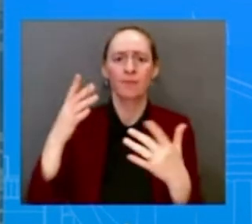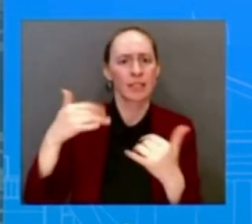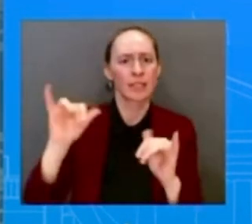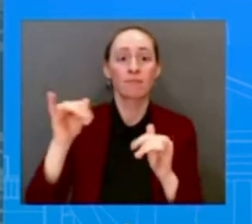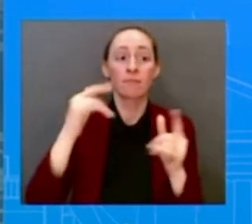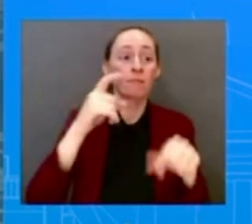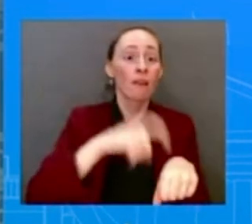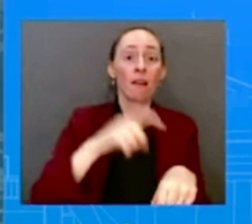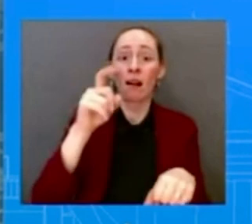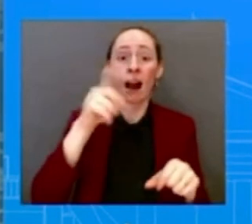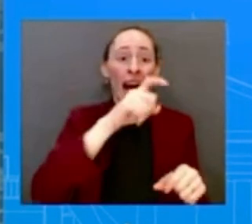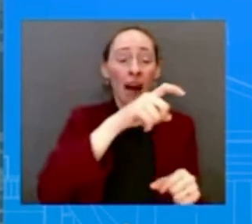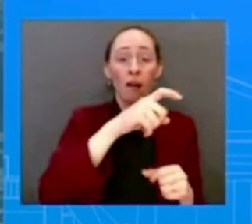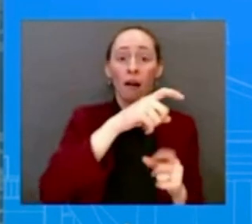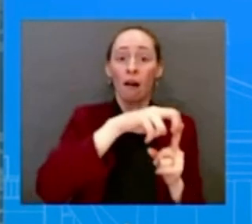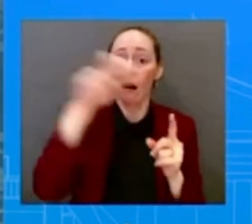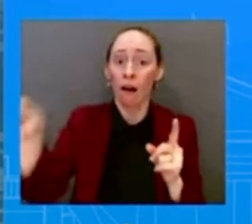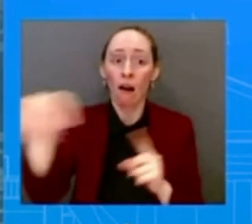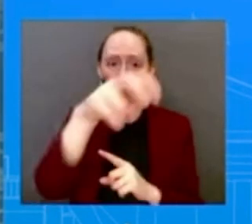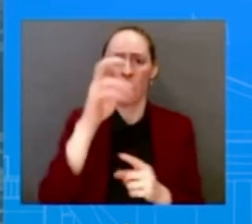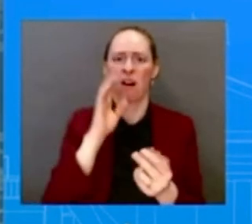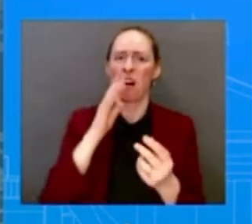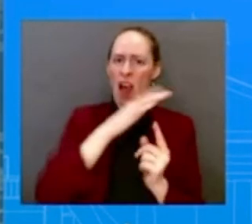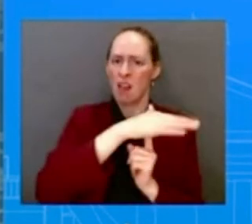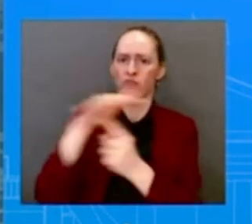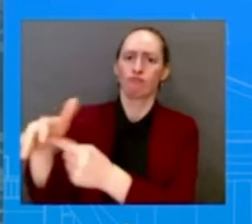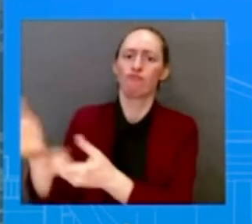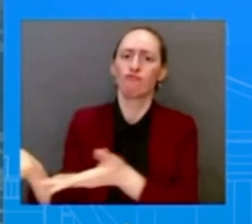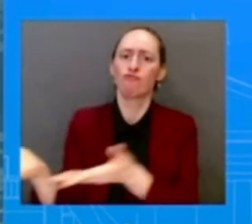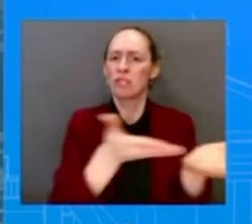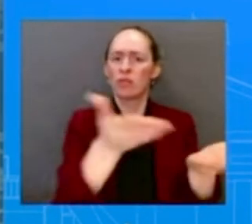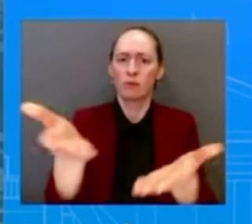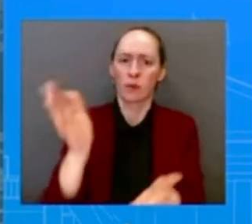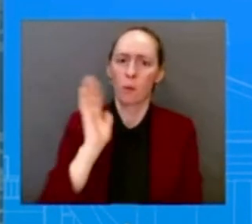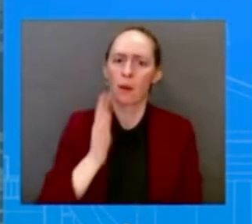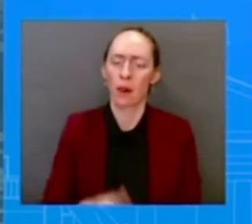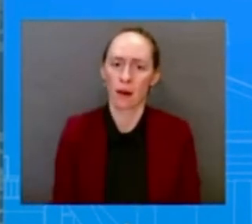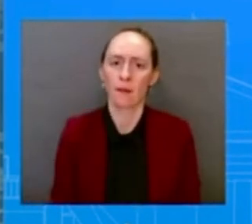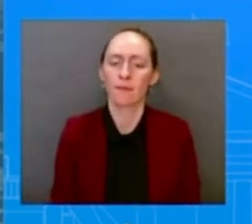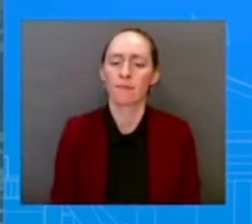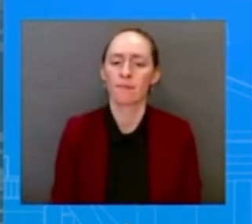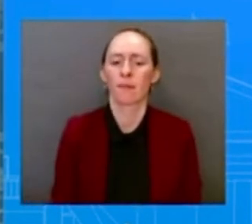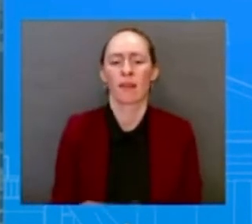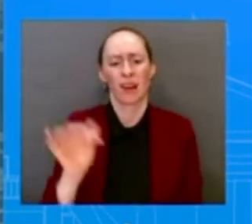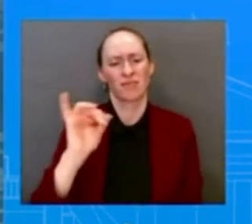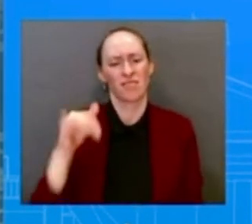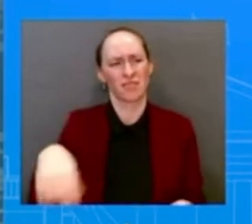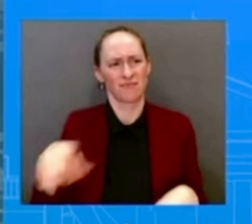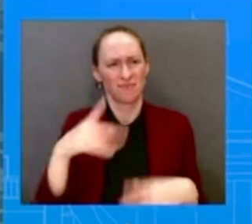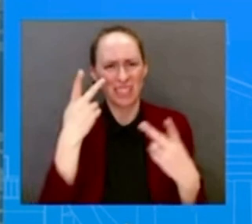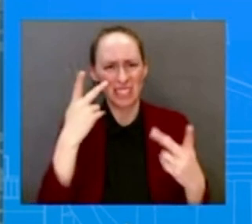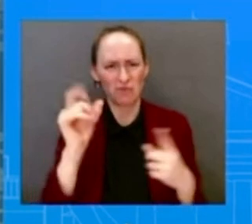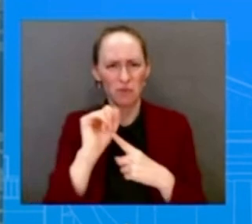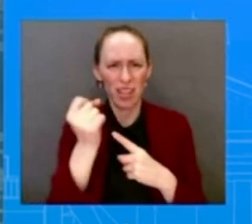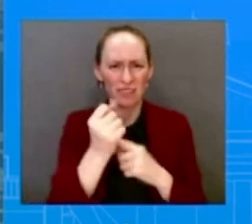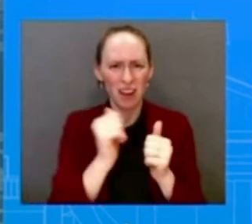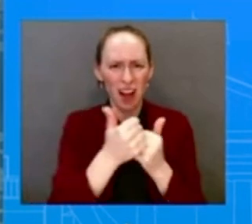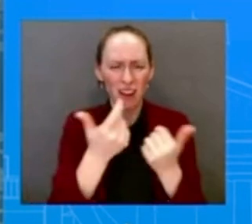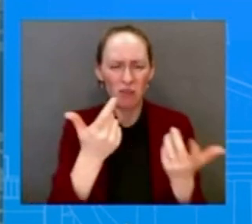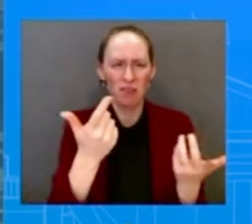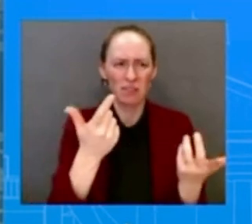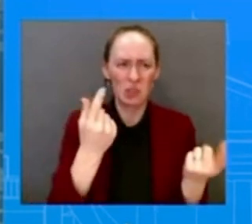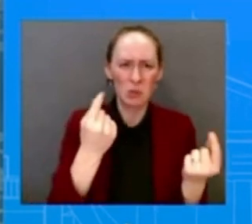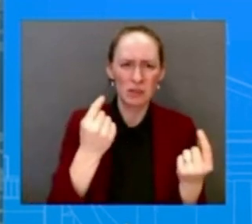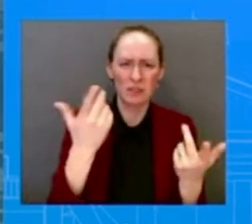DART teams, as we call them, are also conducting structural damage assessments of many buildings and infrastructure. To date, they have been able to cover more than